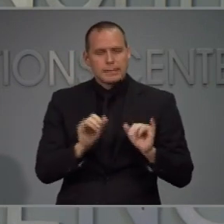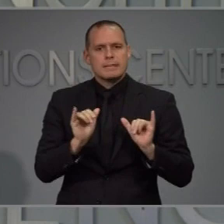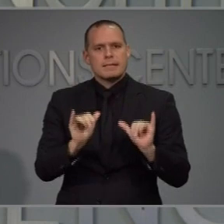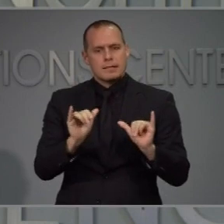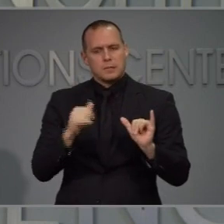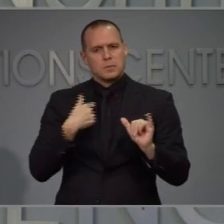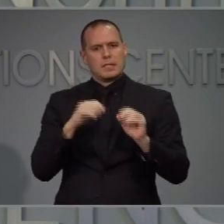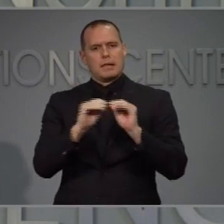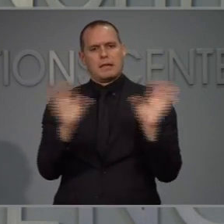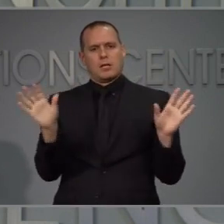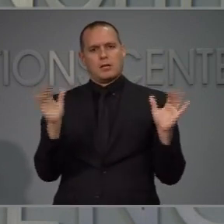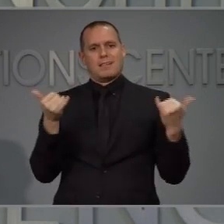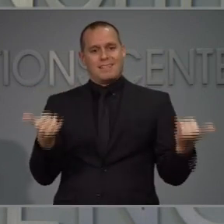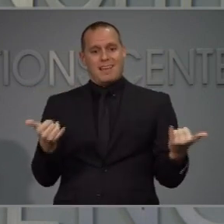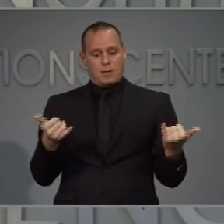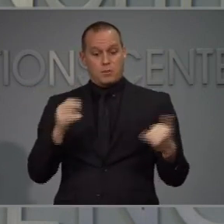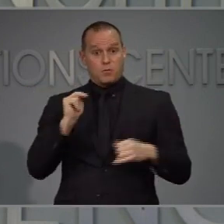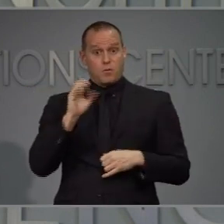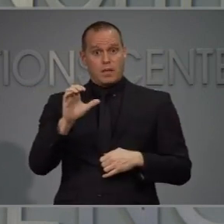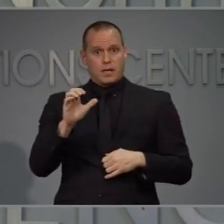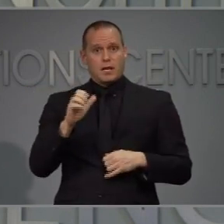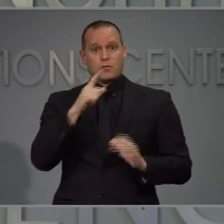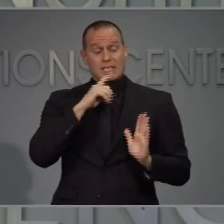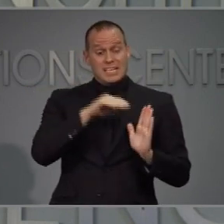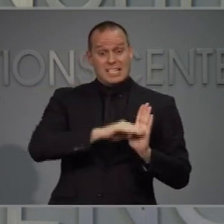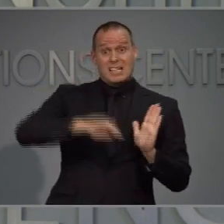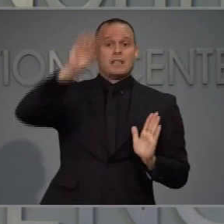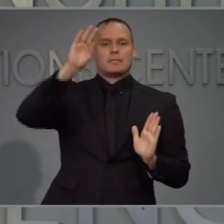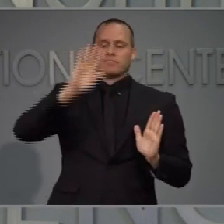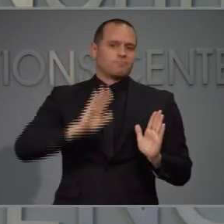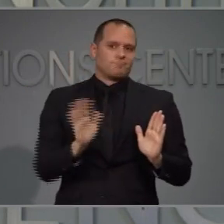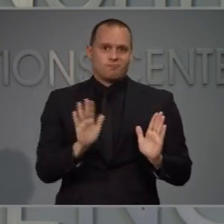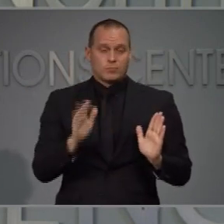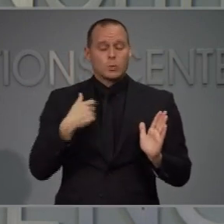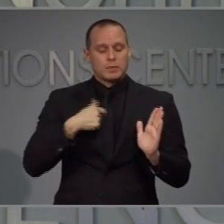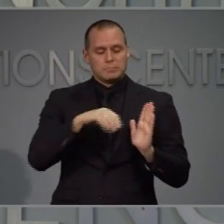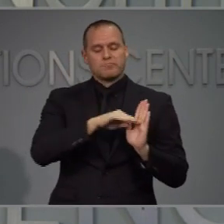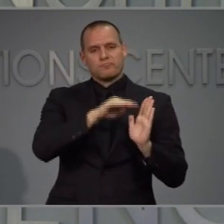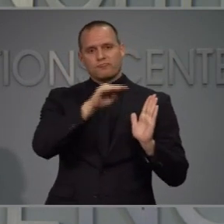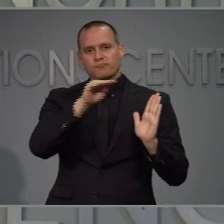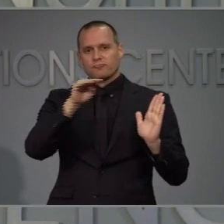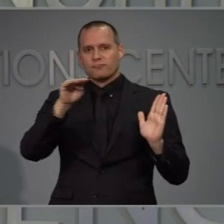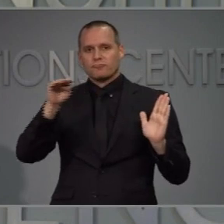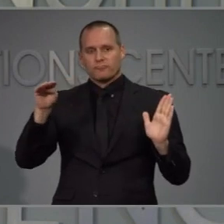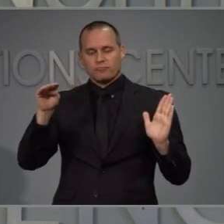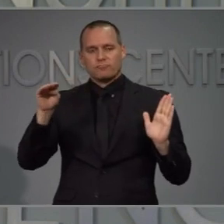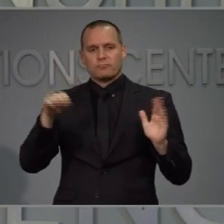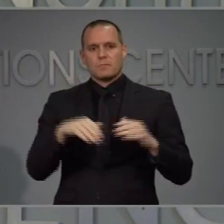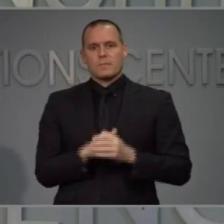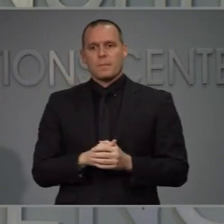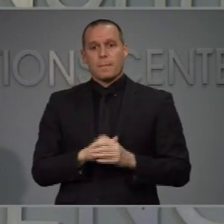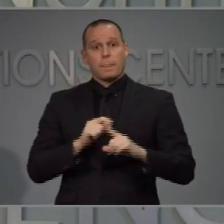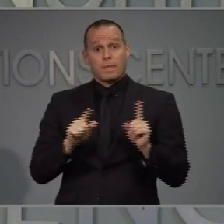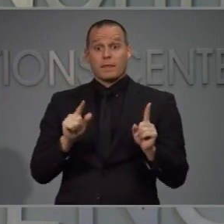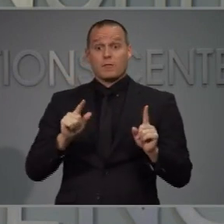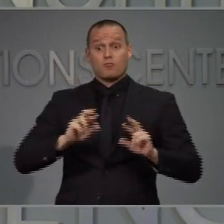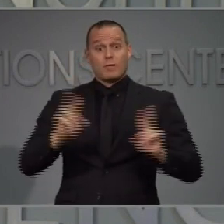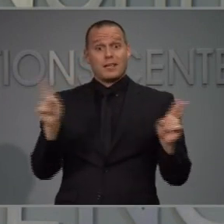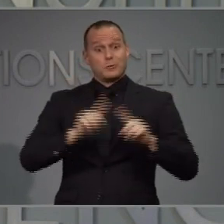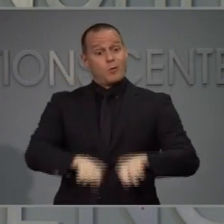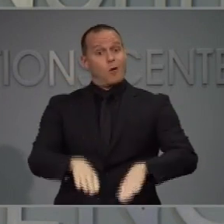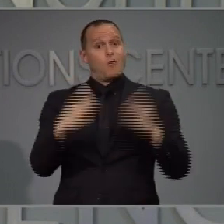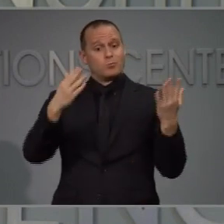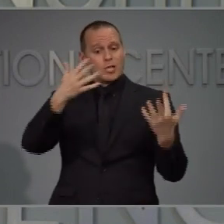that we are flattening the curve, but our state is not ready to lift